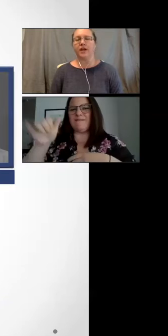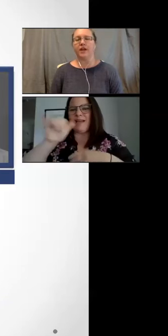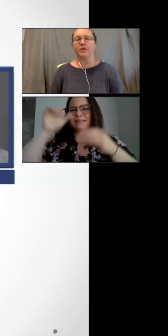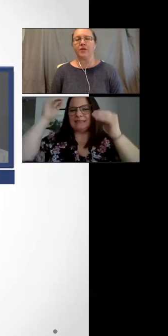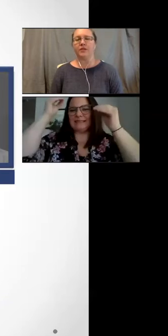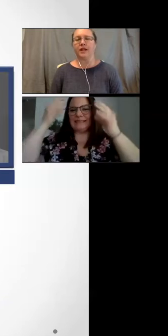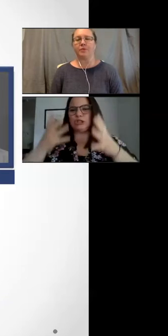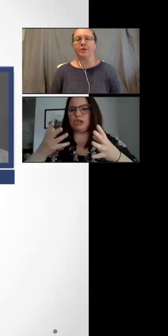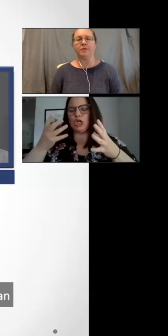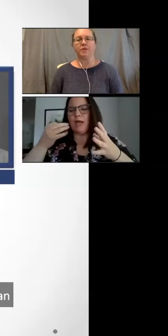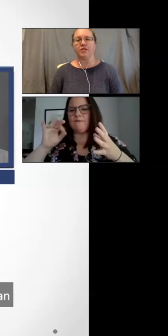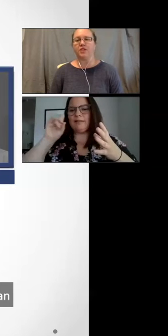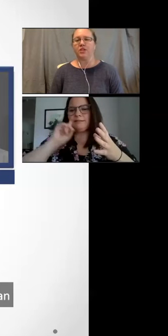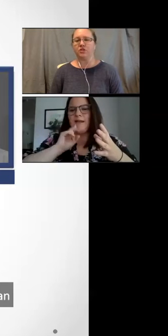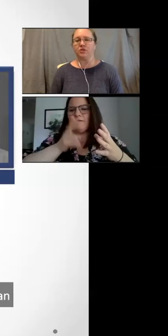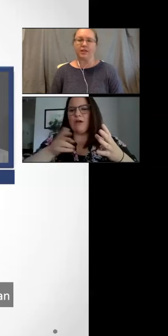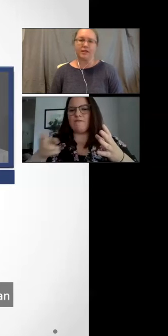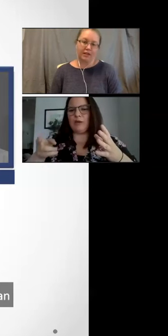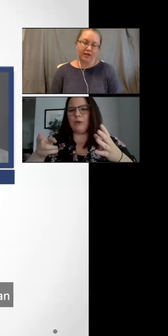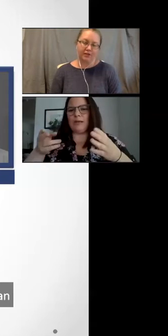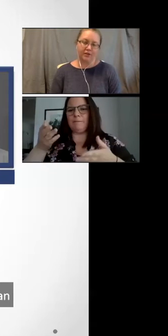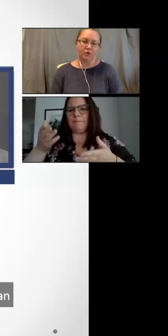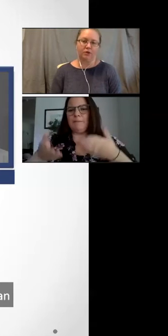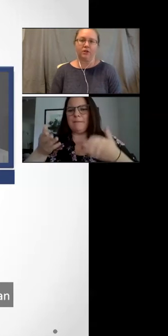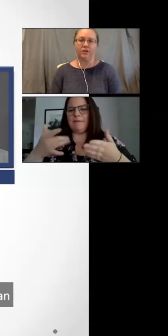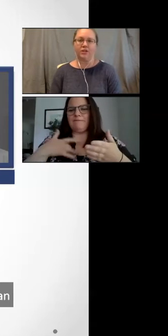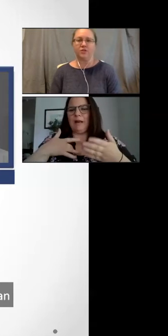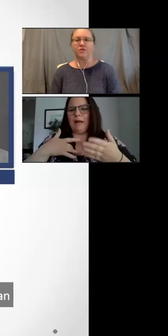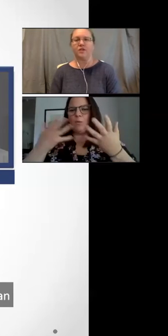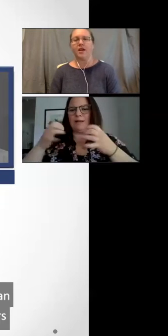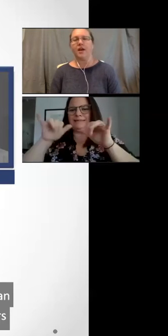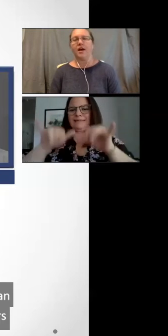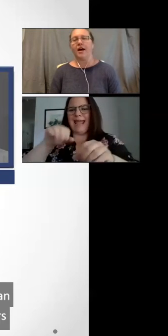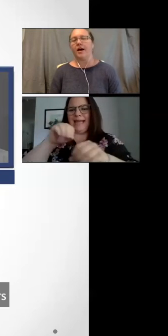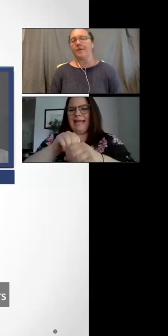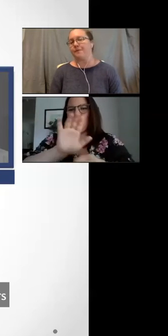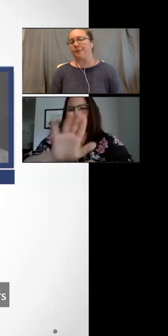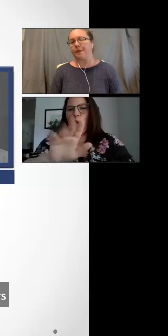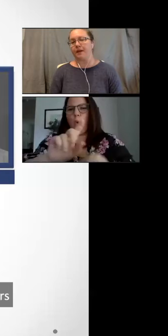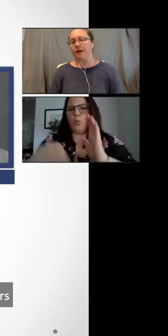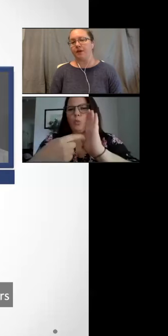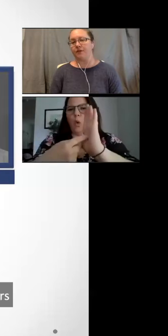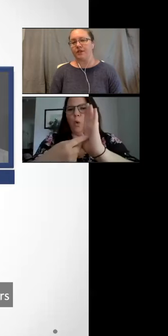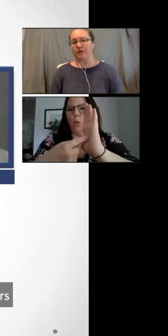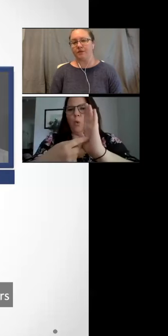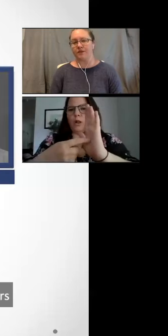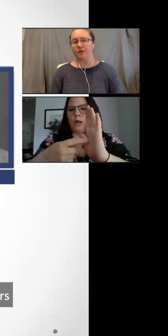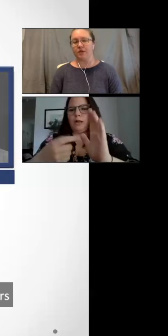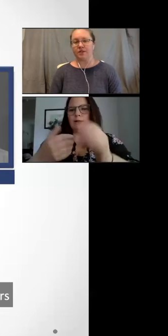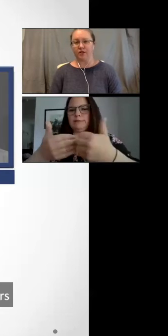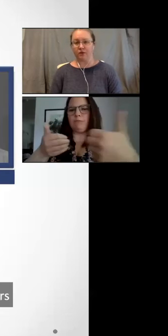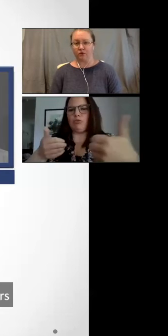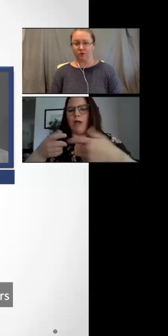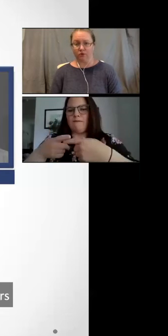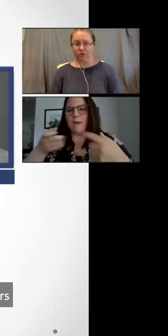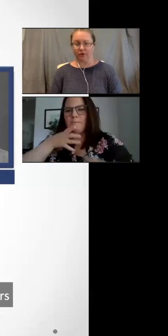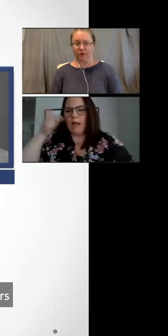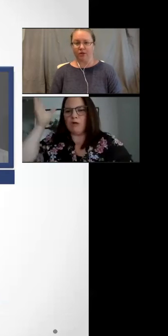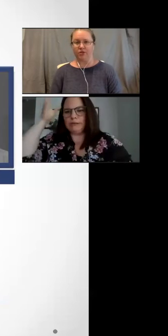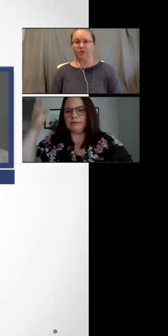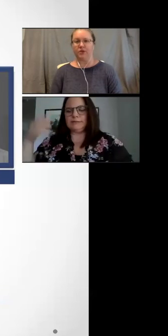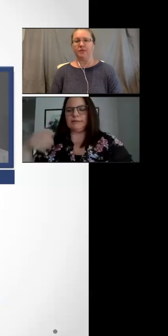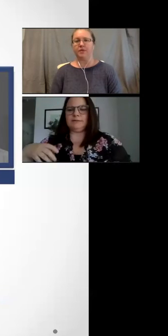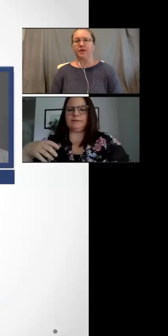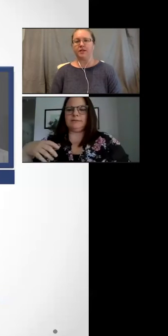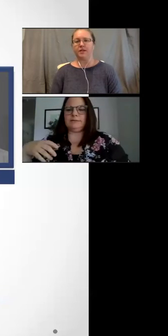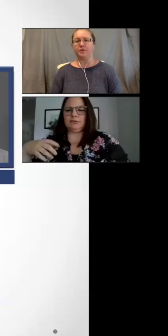the IEPs that happen. Maybe the teachers, as you all are teachers, um, oftentimes they want to stay in their own role. They want